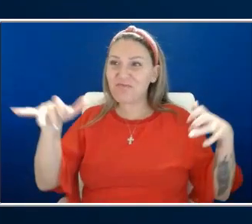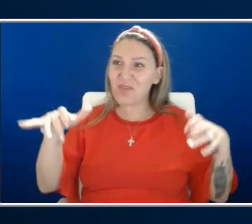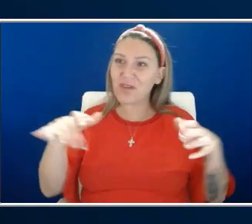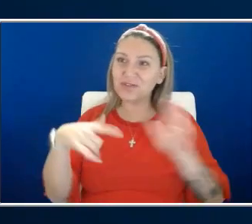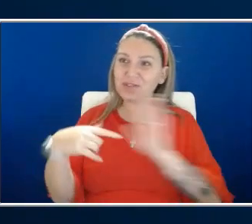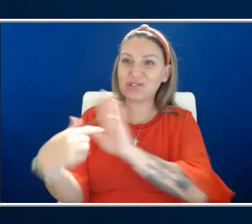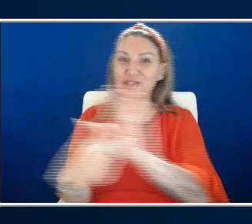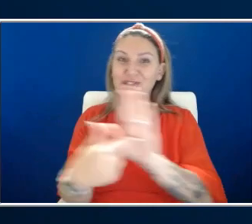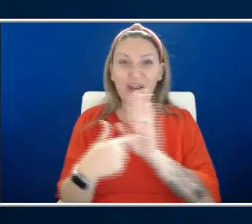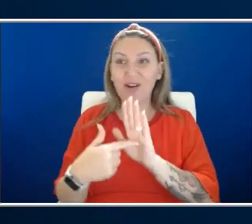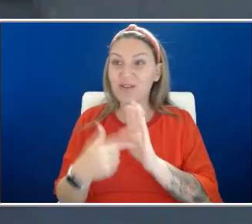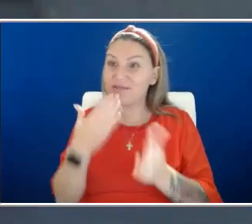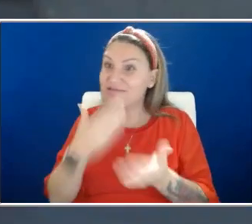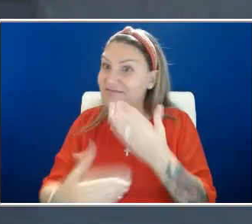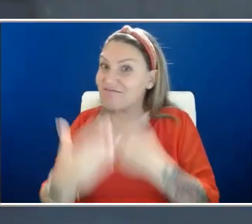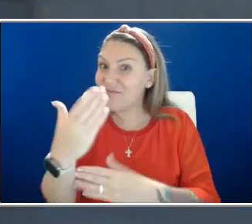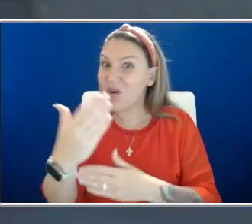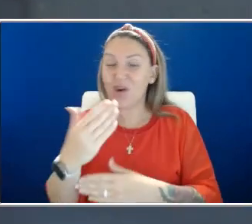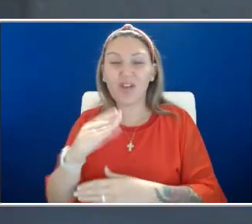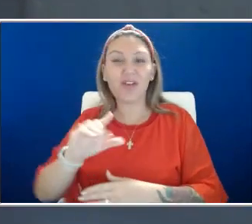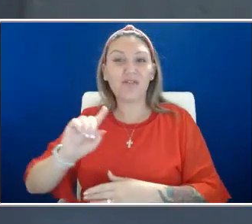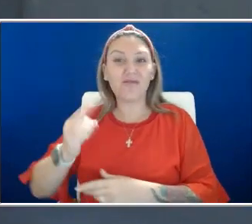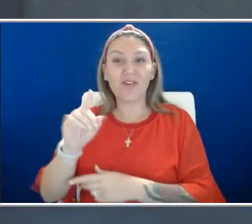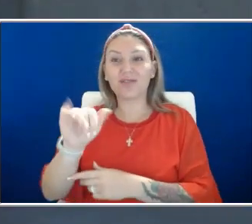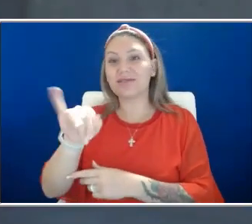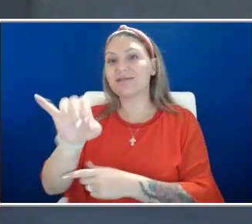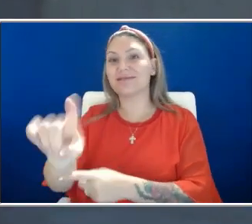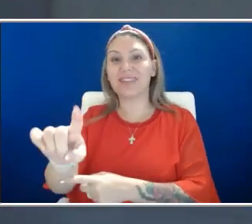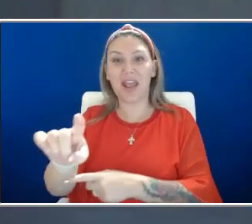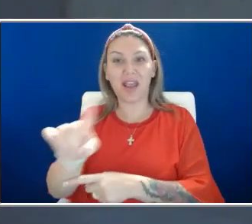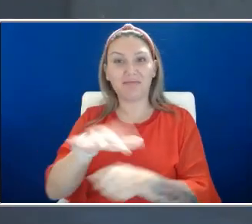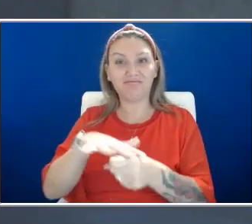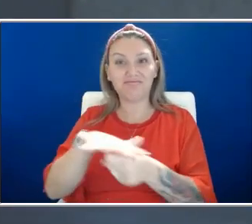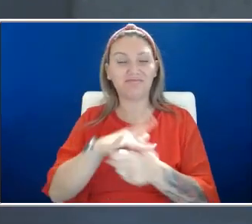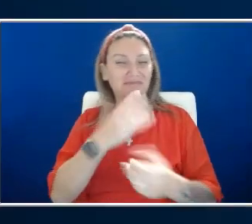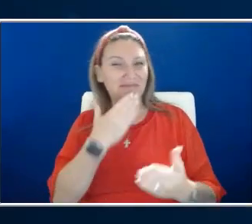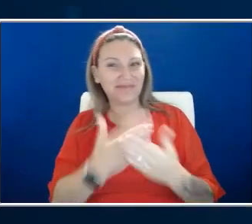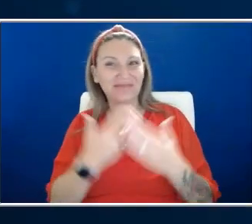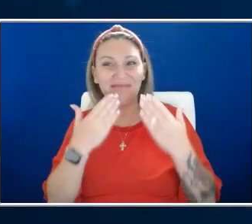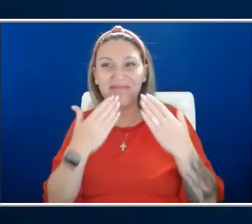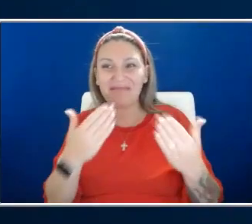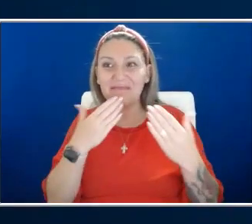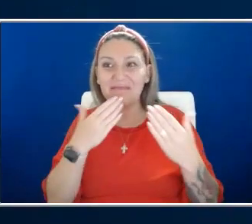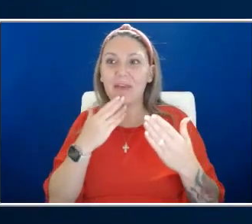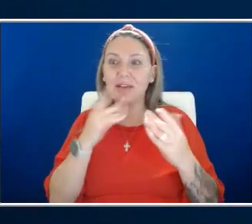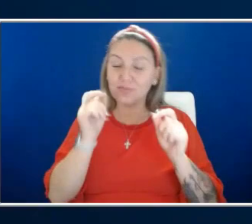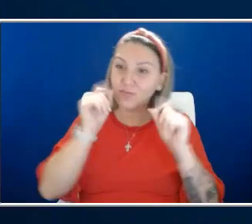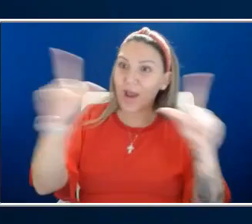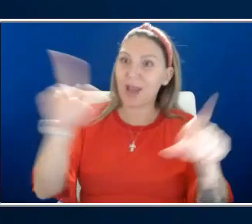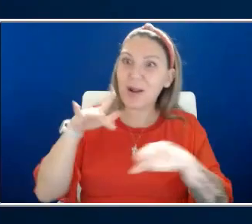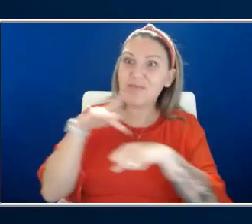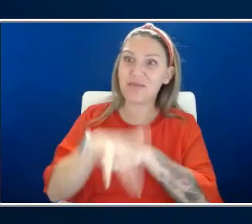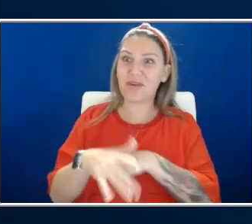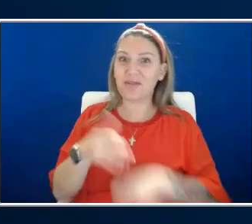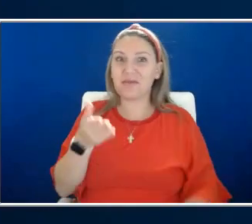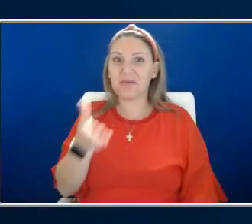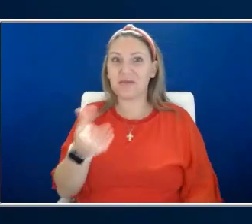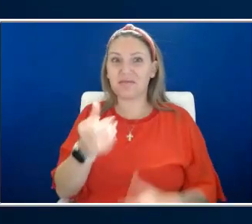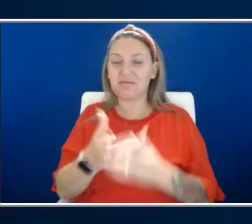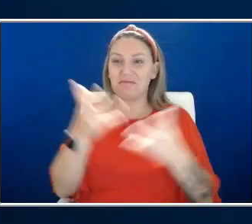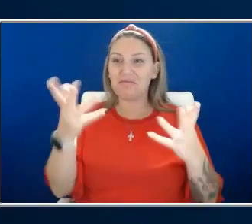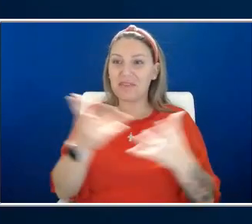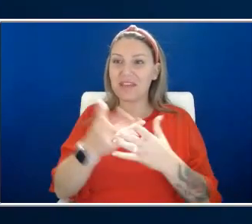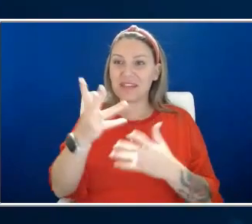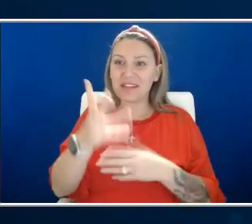are you? Good morning. I'm really good. Thank you. Good to see you. Thanks for getting up early and out there. You have many years of experience in